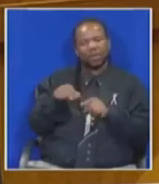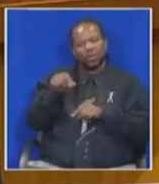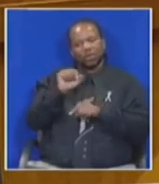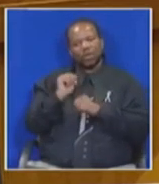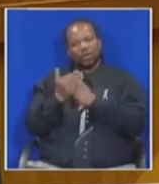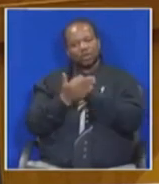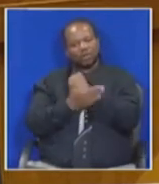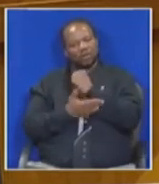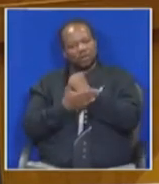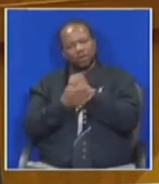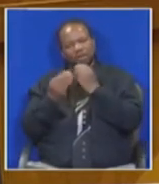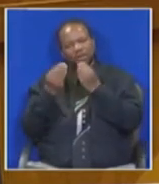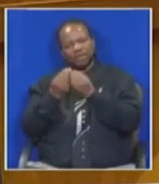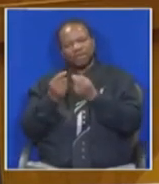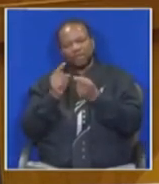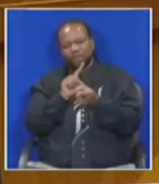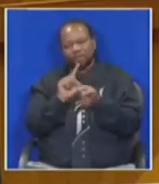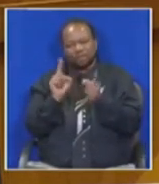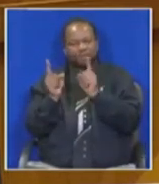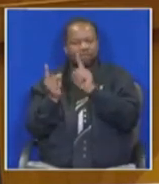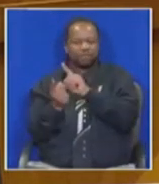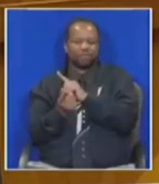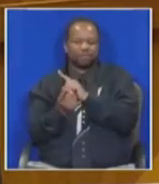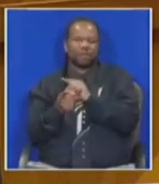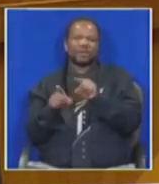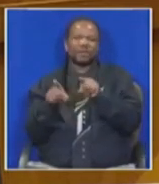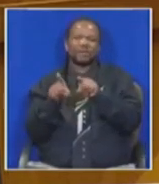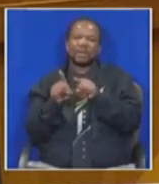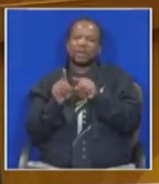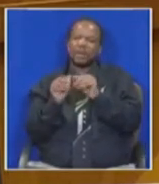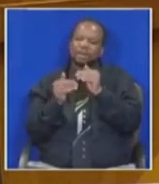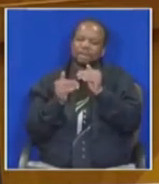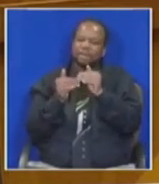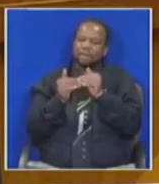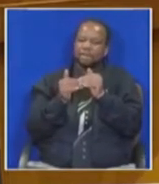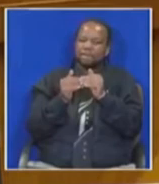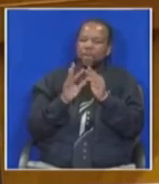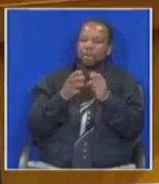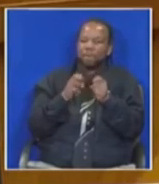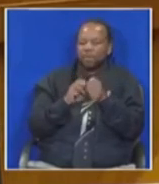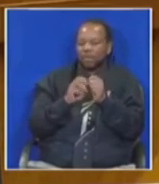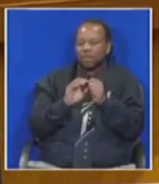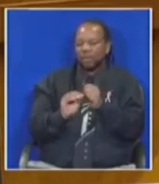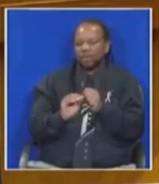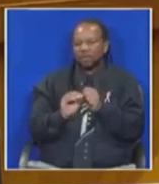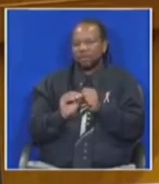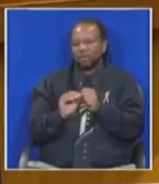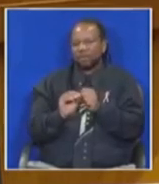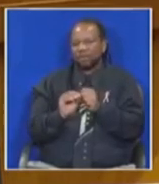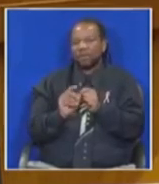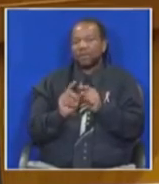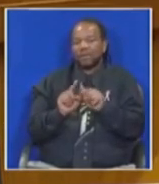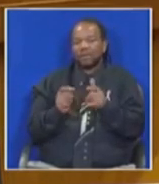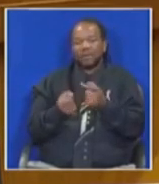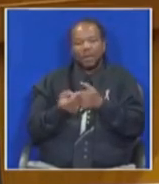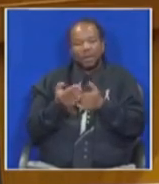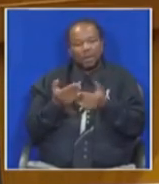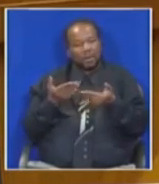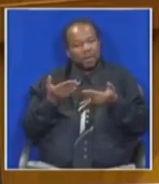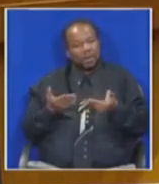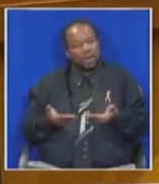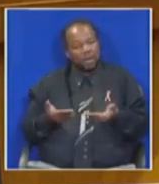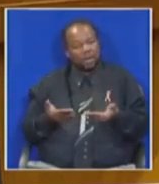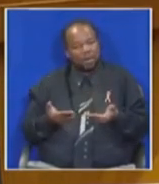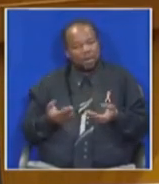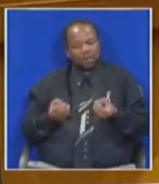along, and we should have minimized the intensification of the problem, as has become the case in many